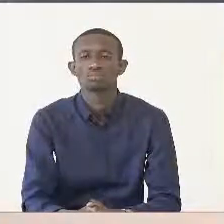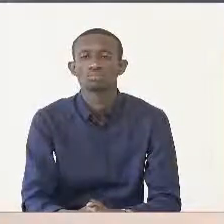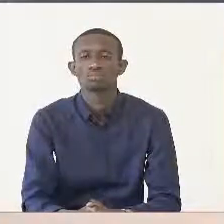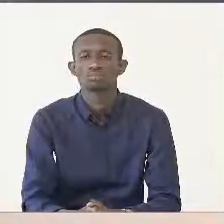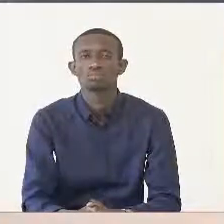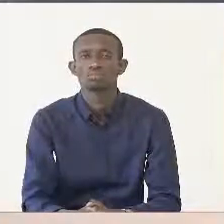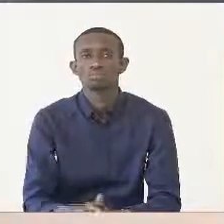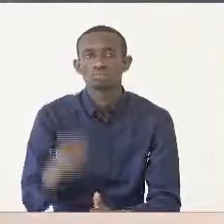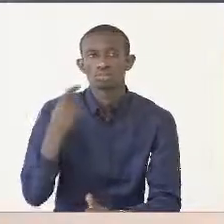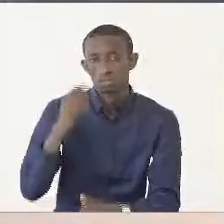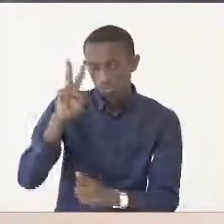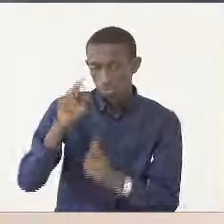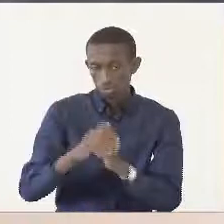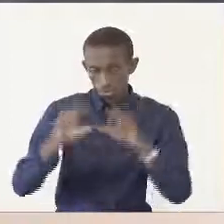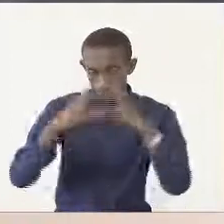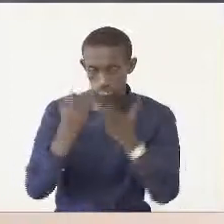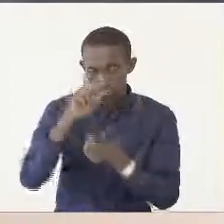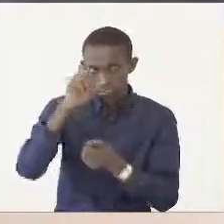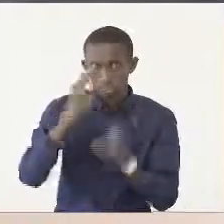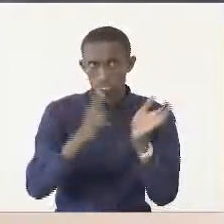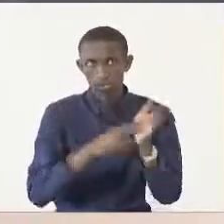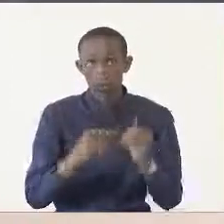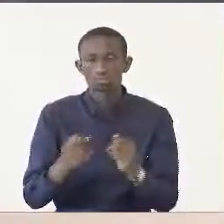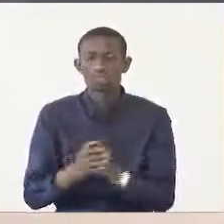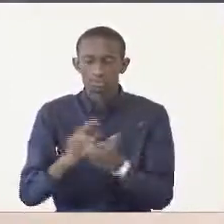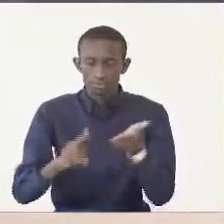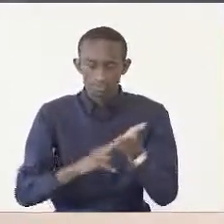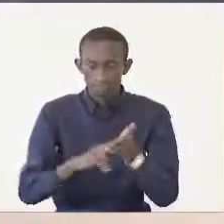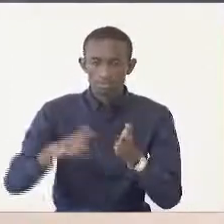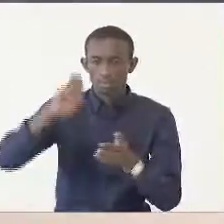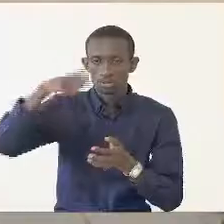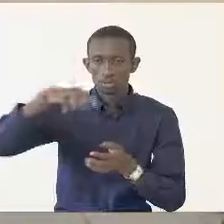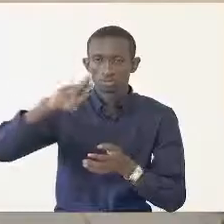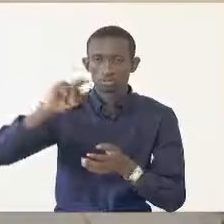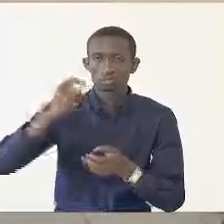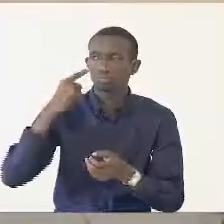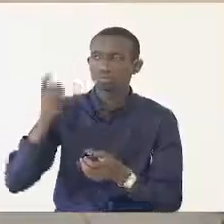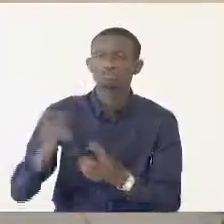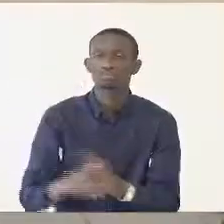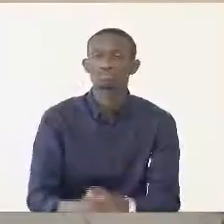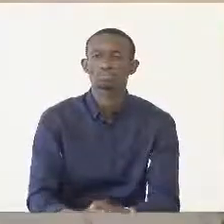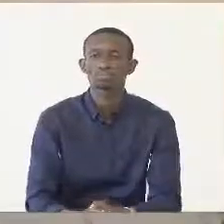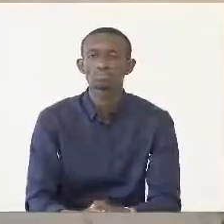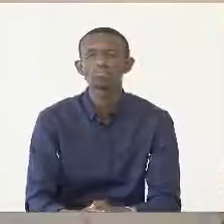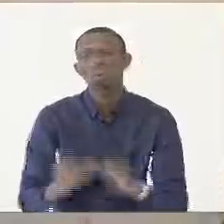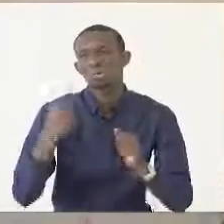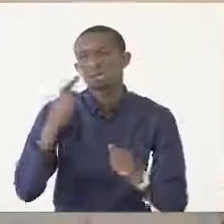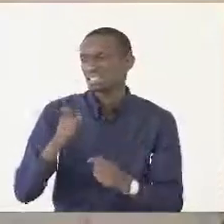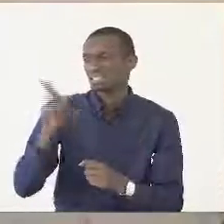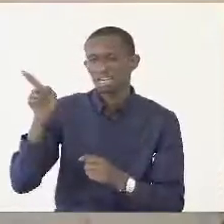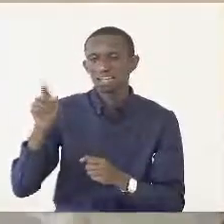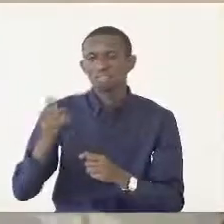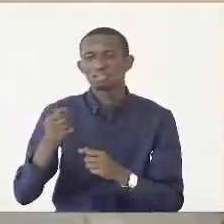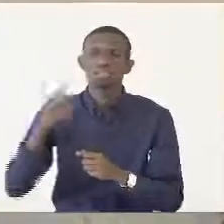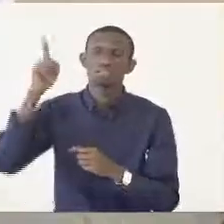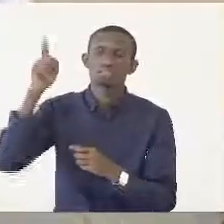of the white. And so let's use this equation. So we can use this, or we can use this one, but if we use this